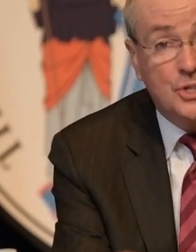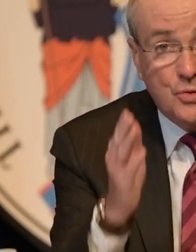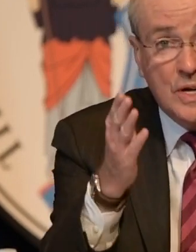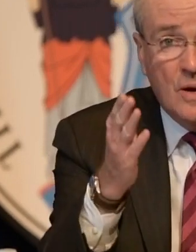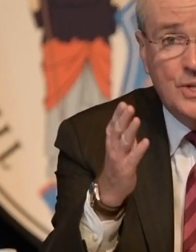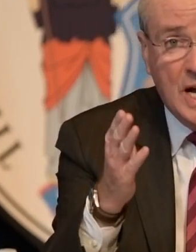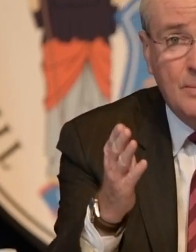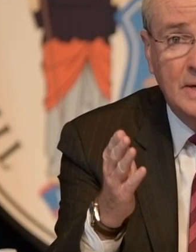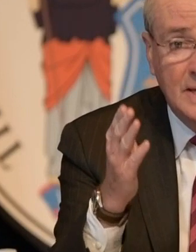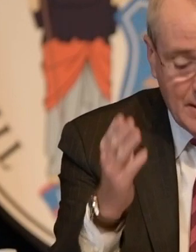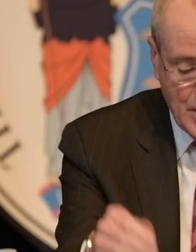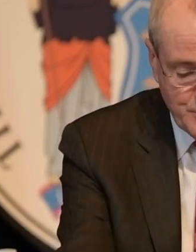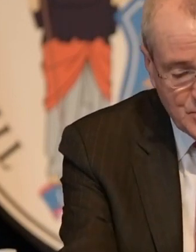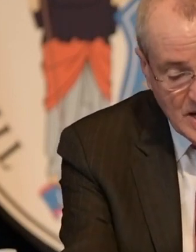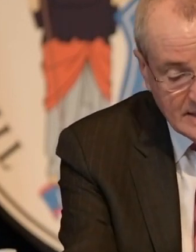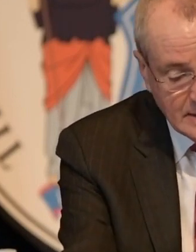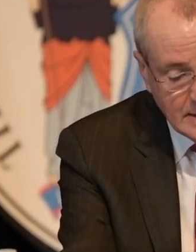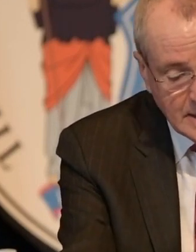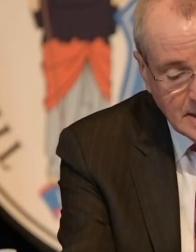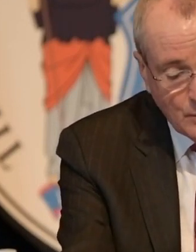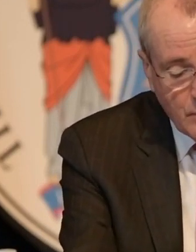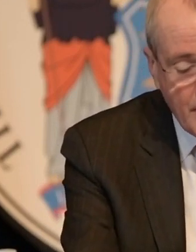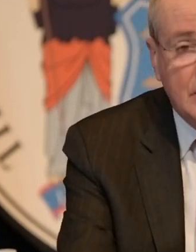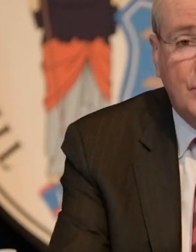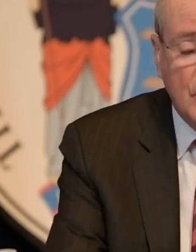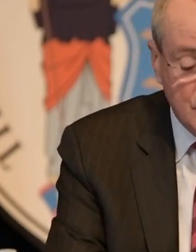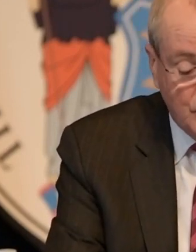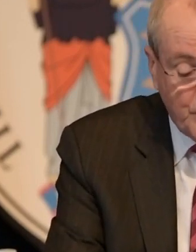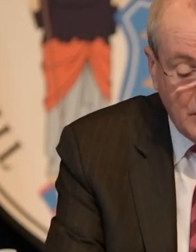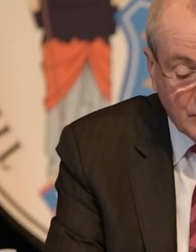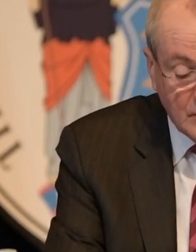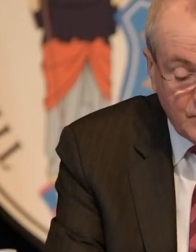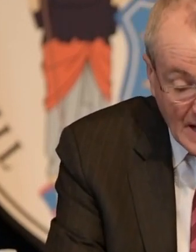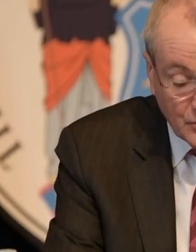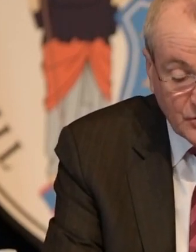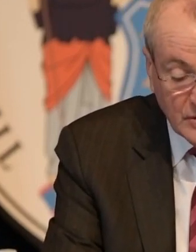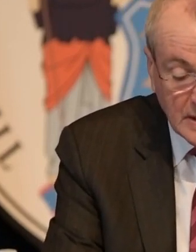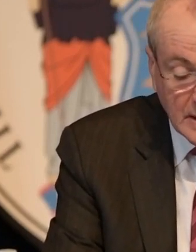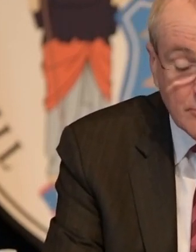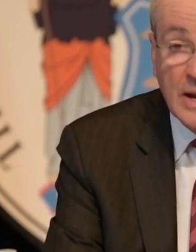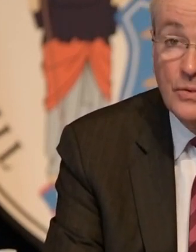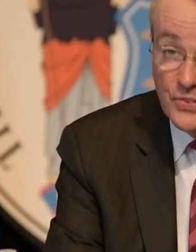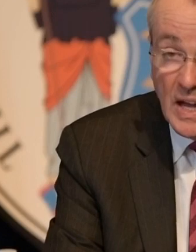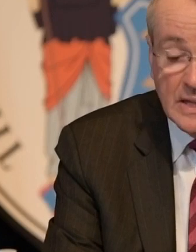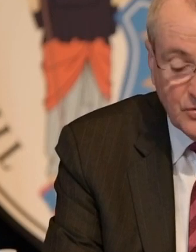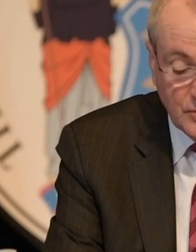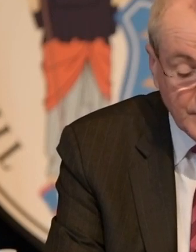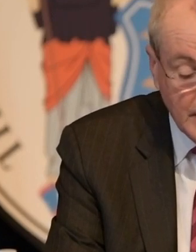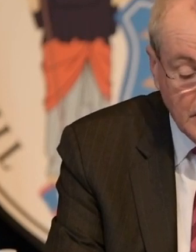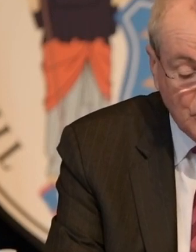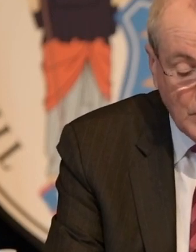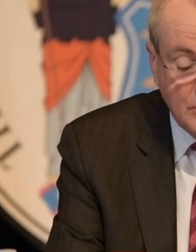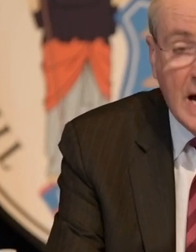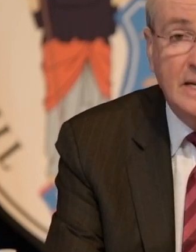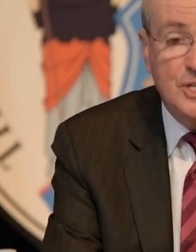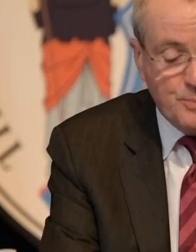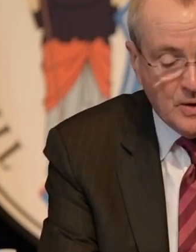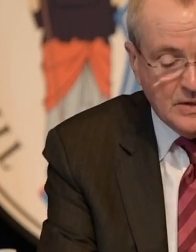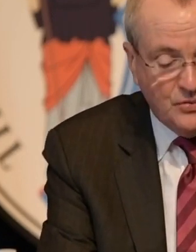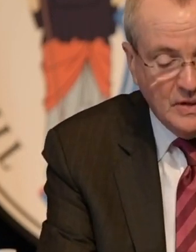an extraordinary job, that must be said. We will make decisions based on facts and medical science, so we do